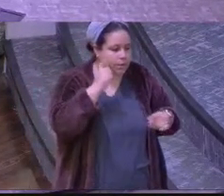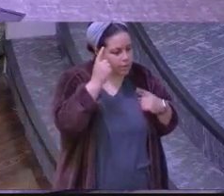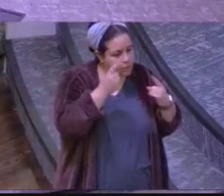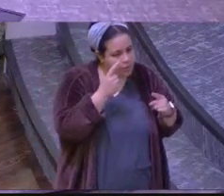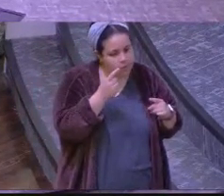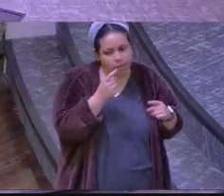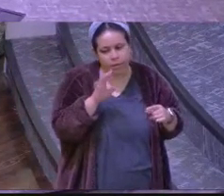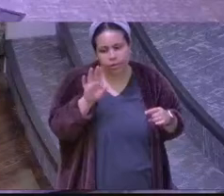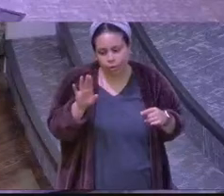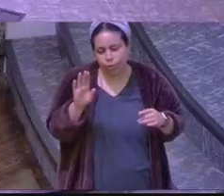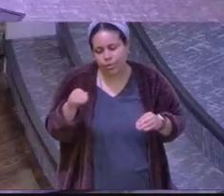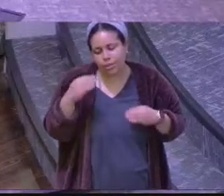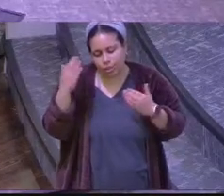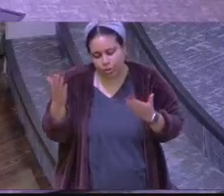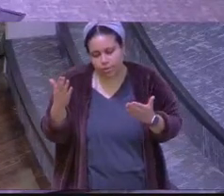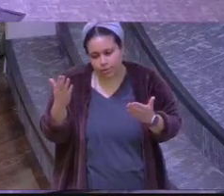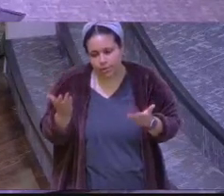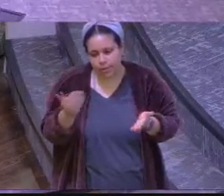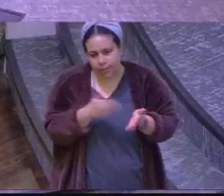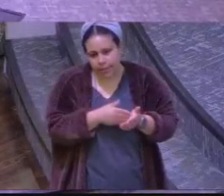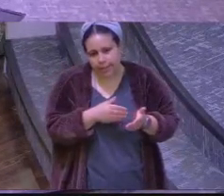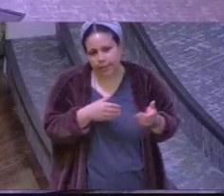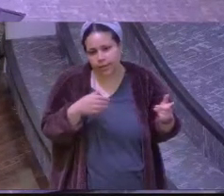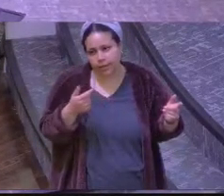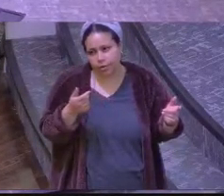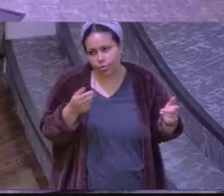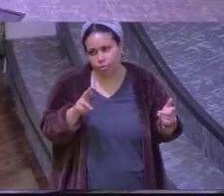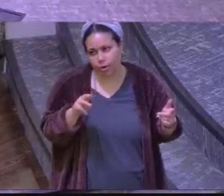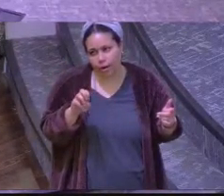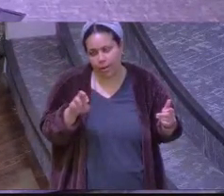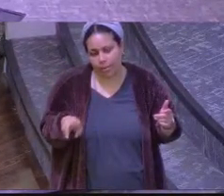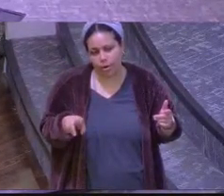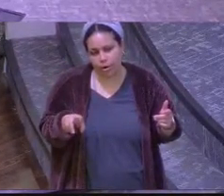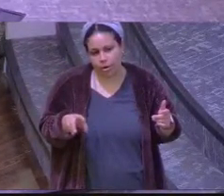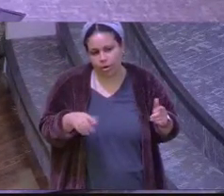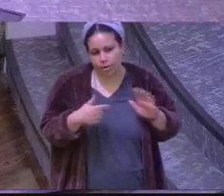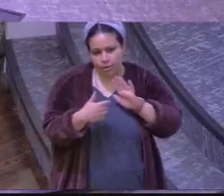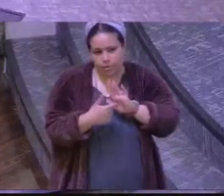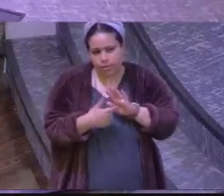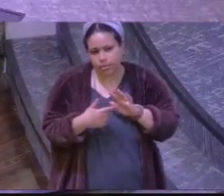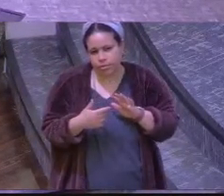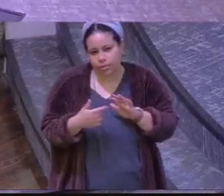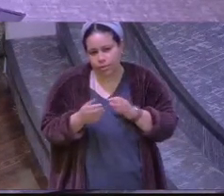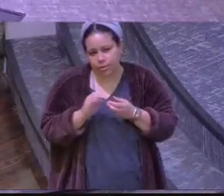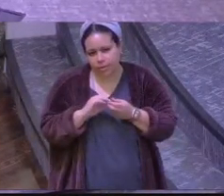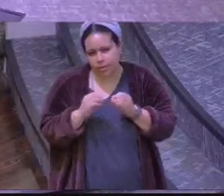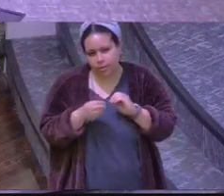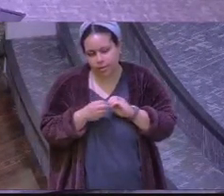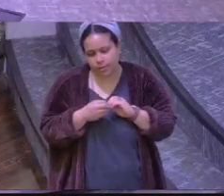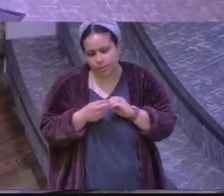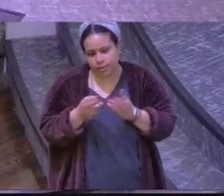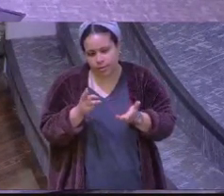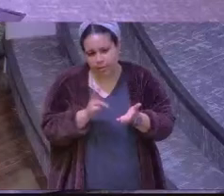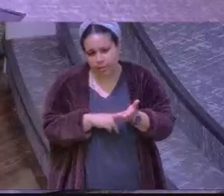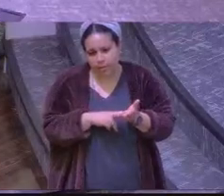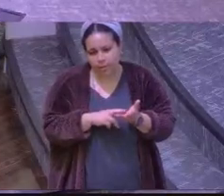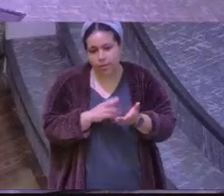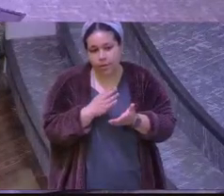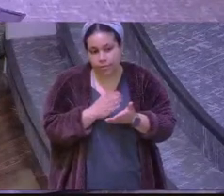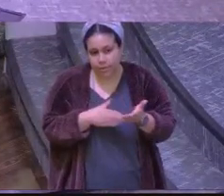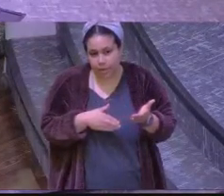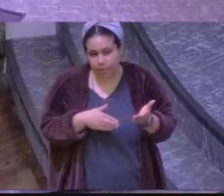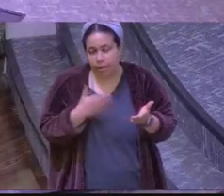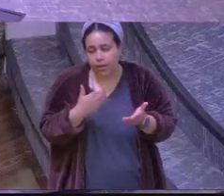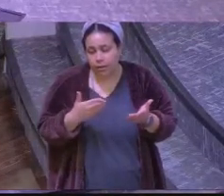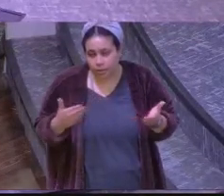us. Again, as Mr. Groner says, we're waiting on what the governor will do in the signing of some things that may have